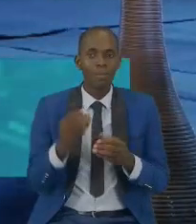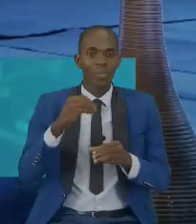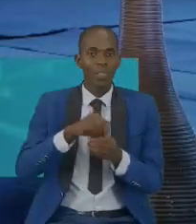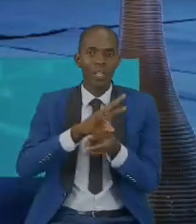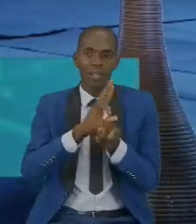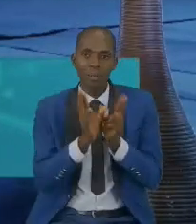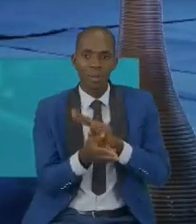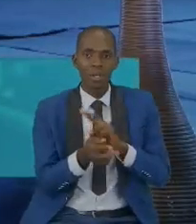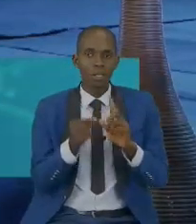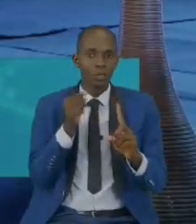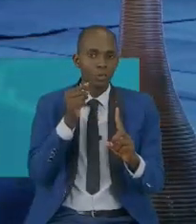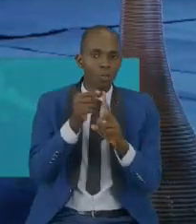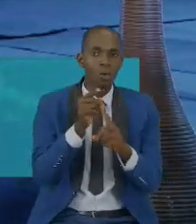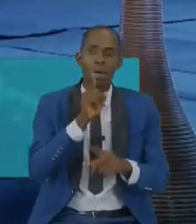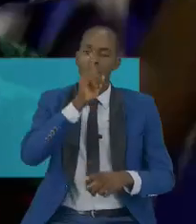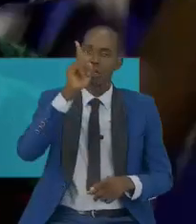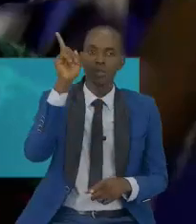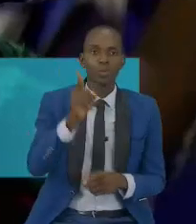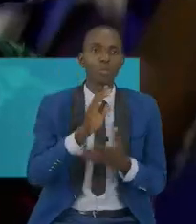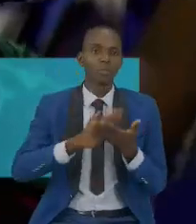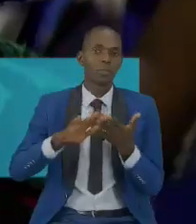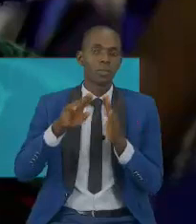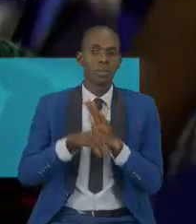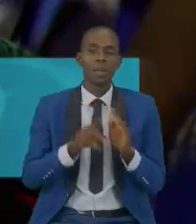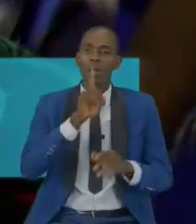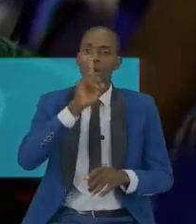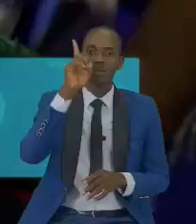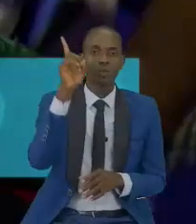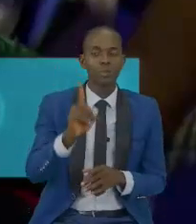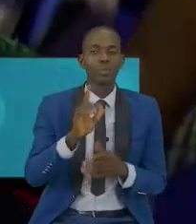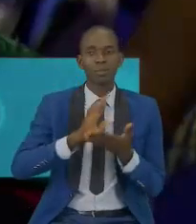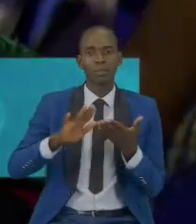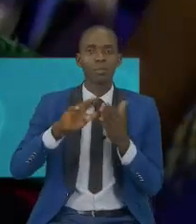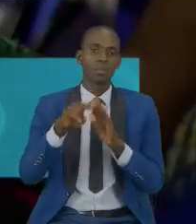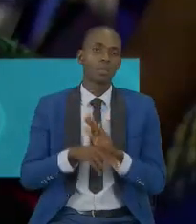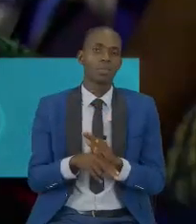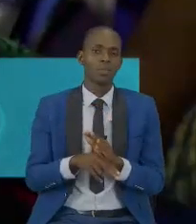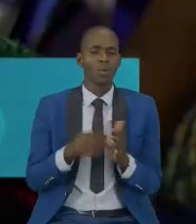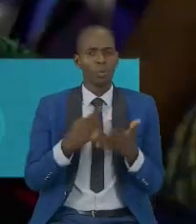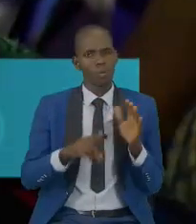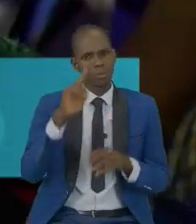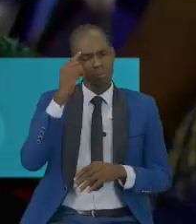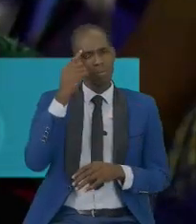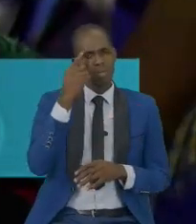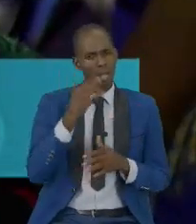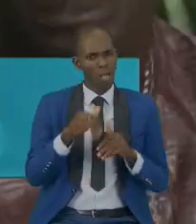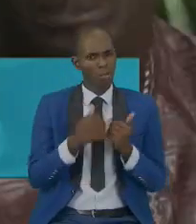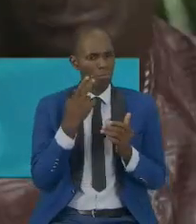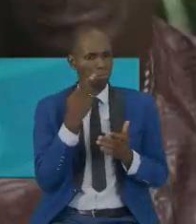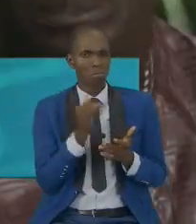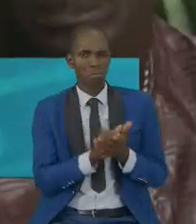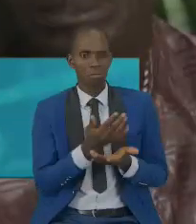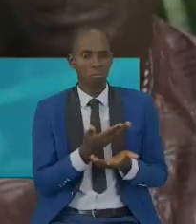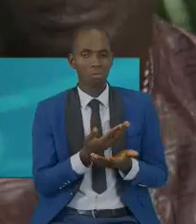towards assured forgiveness. Assured forgiveness. What do you think? How do you see that?